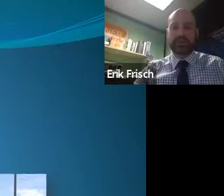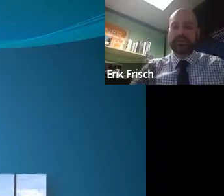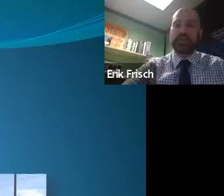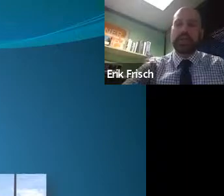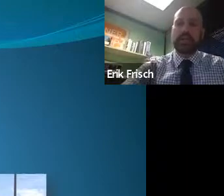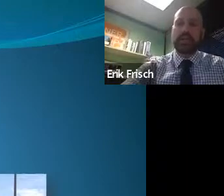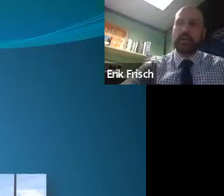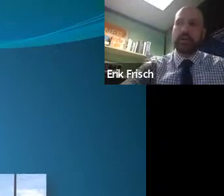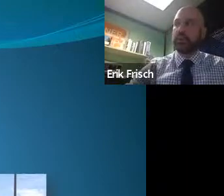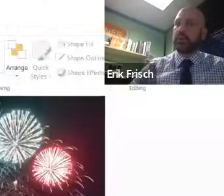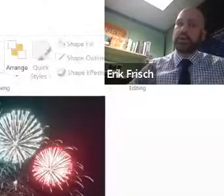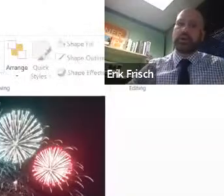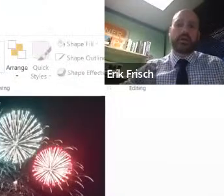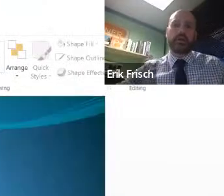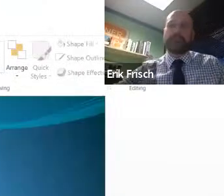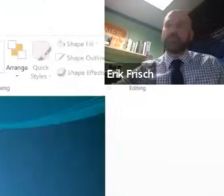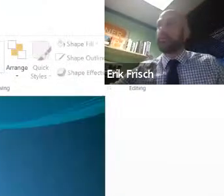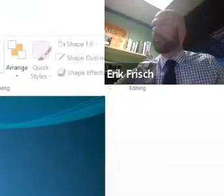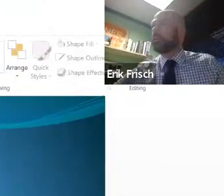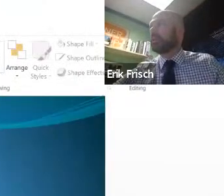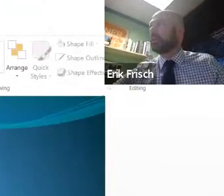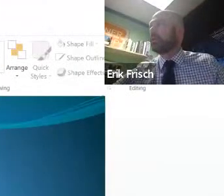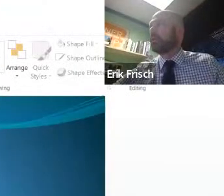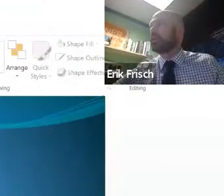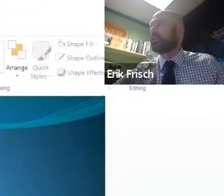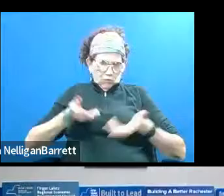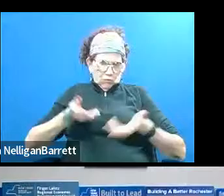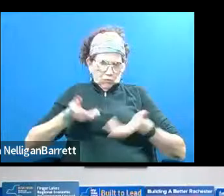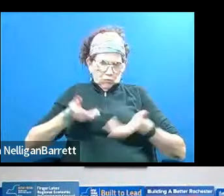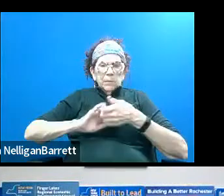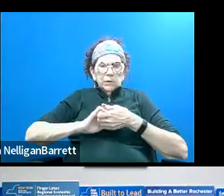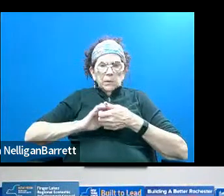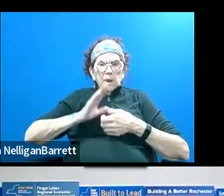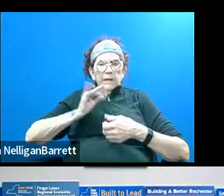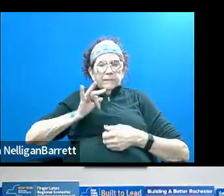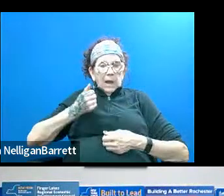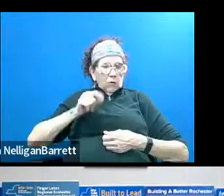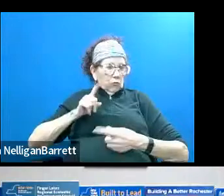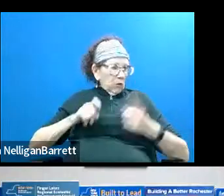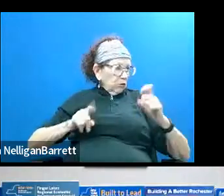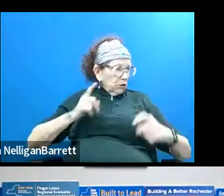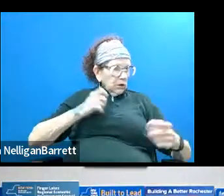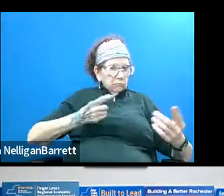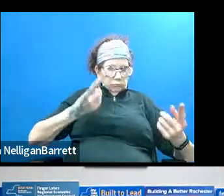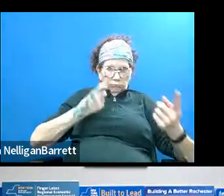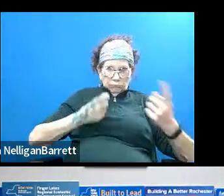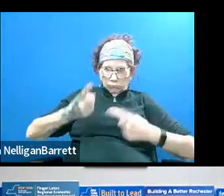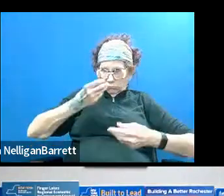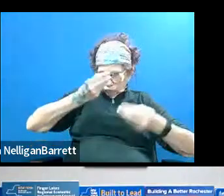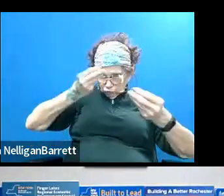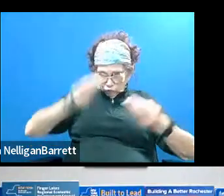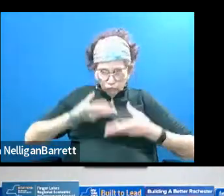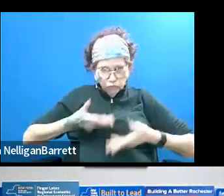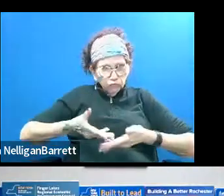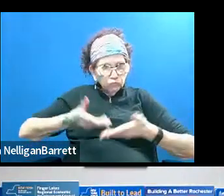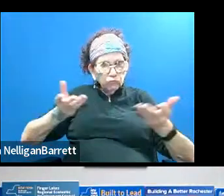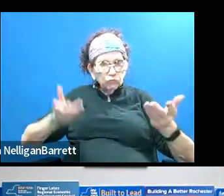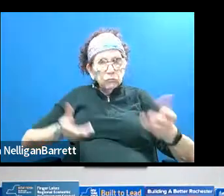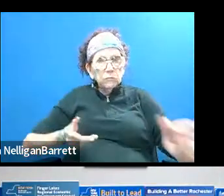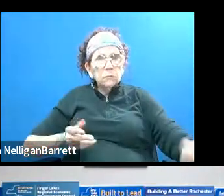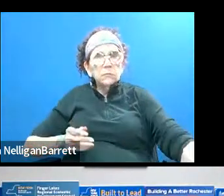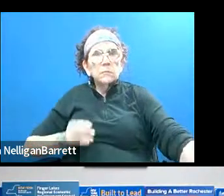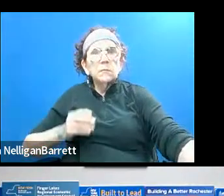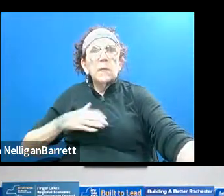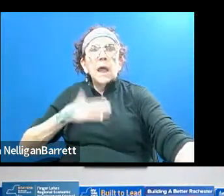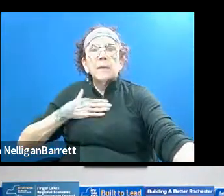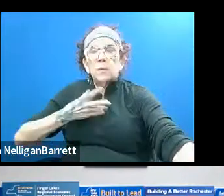any questions on any of the work that I just described, I'm happy to take answers to those questions probably